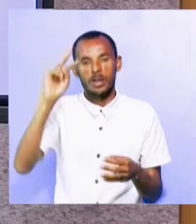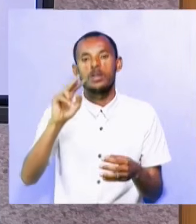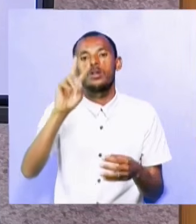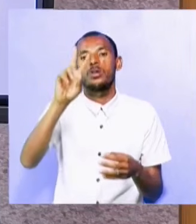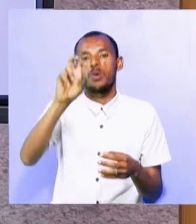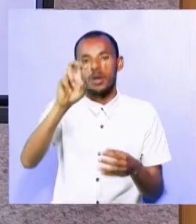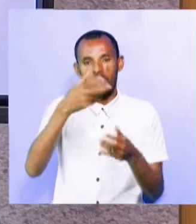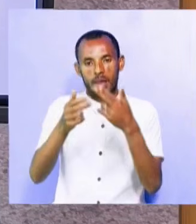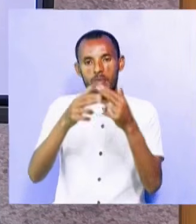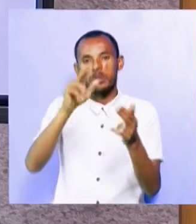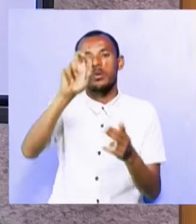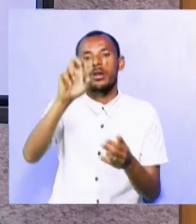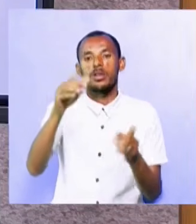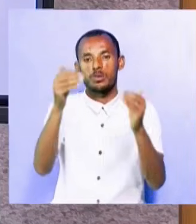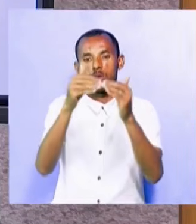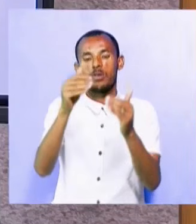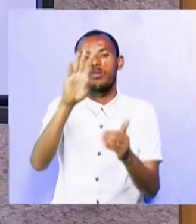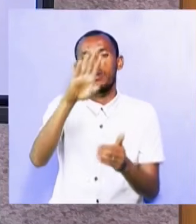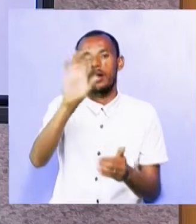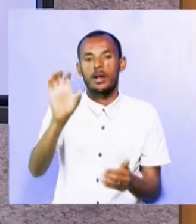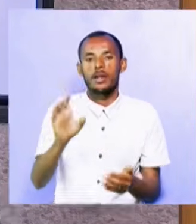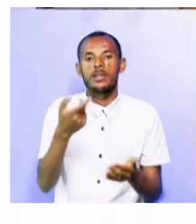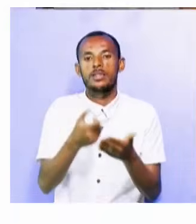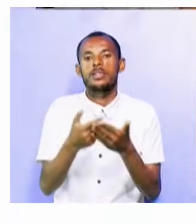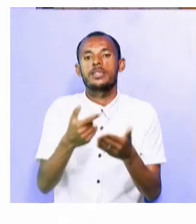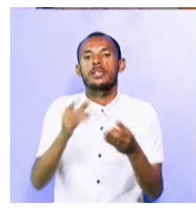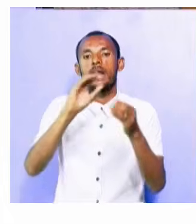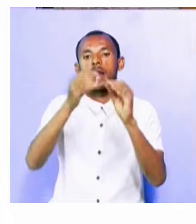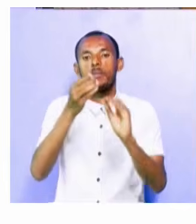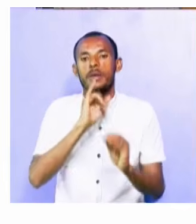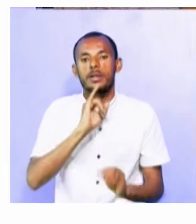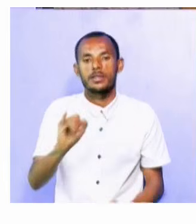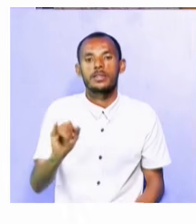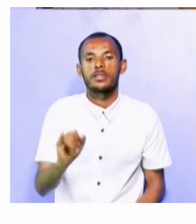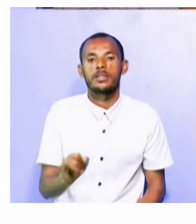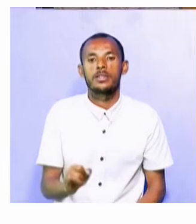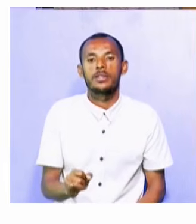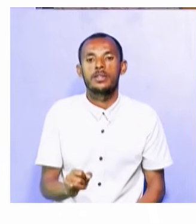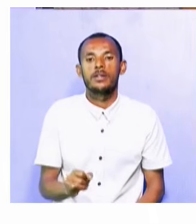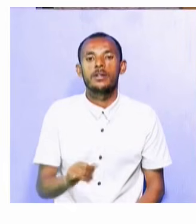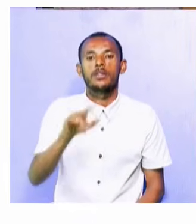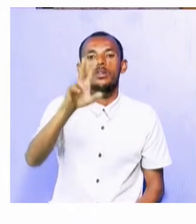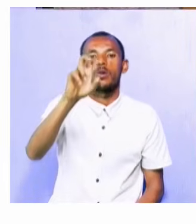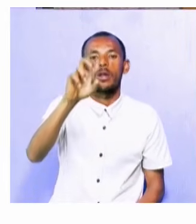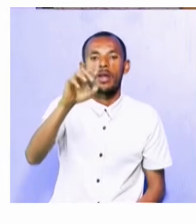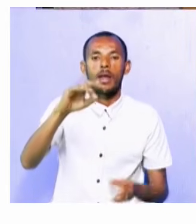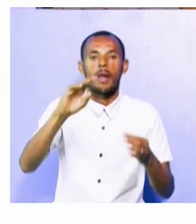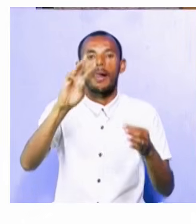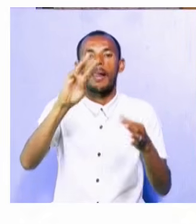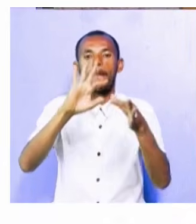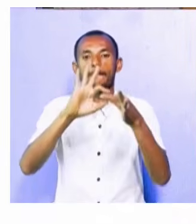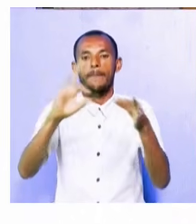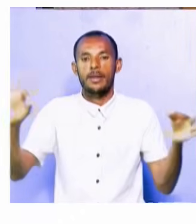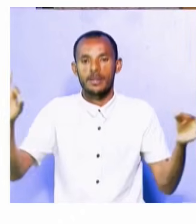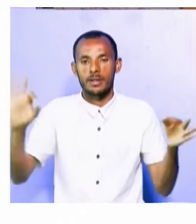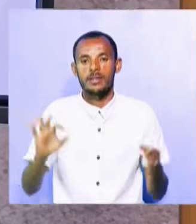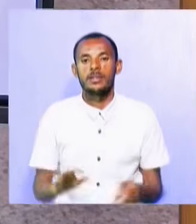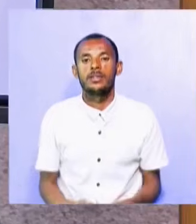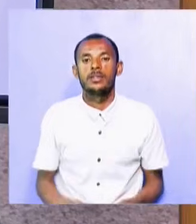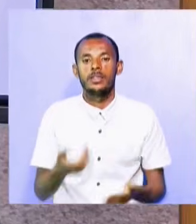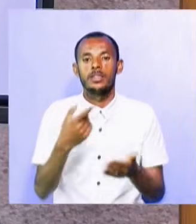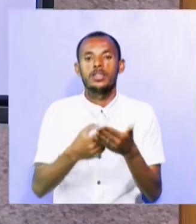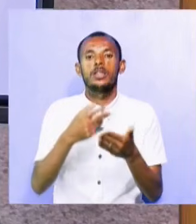400. So now the square root of this number is 20 meter. Okay, so